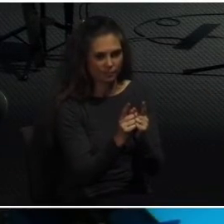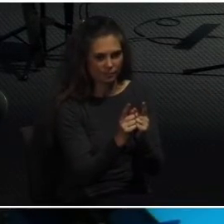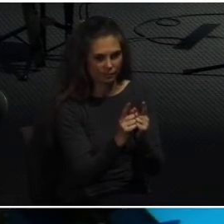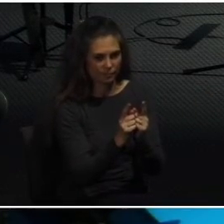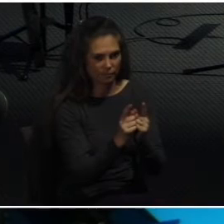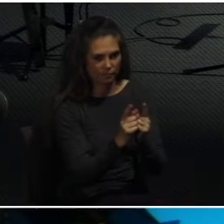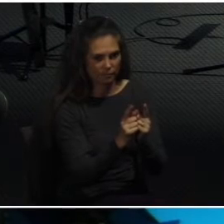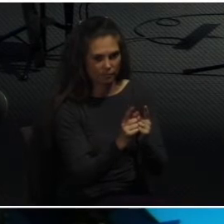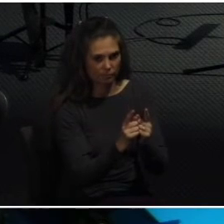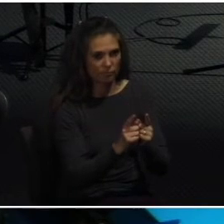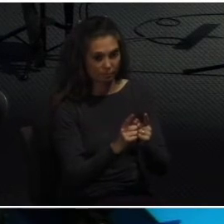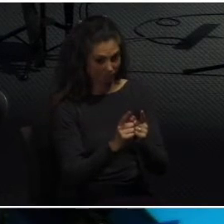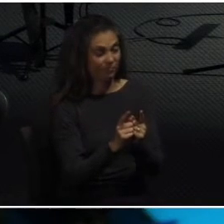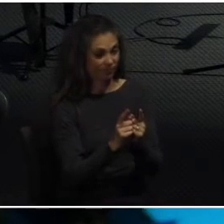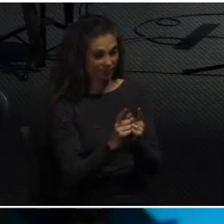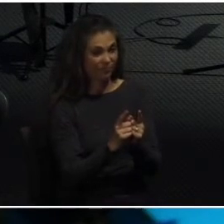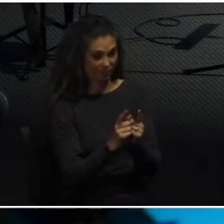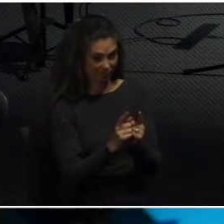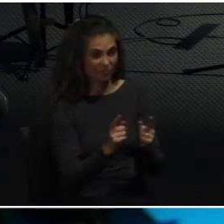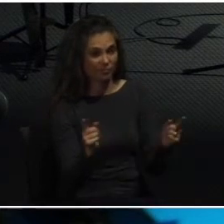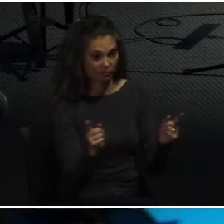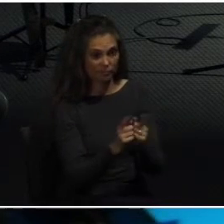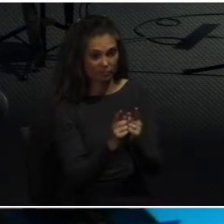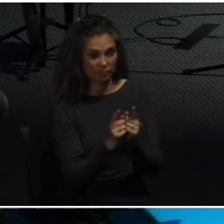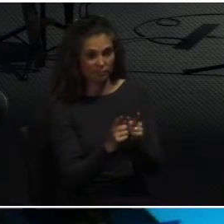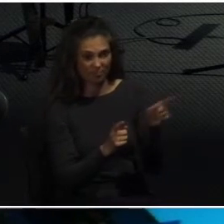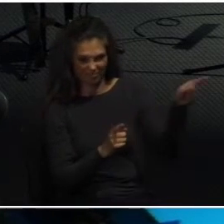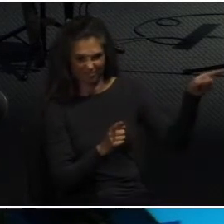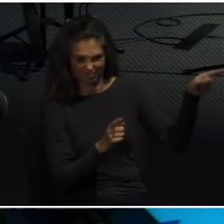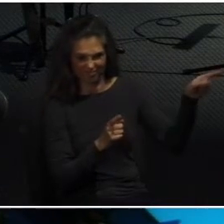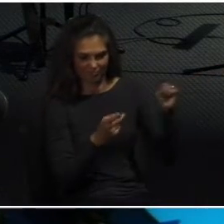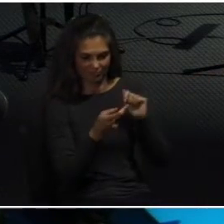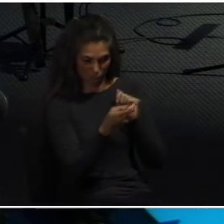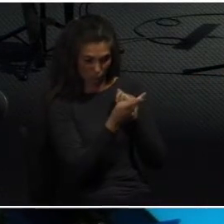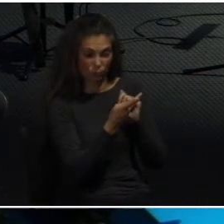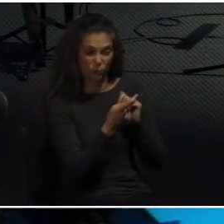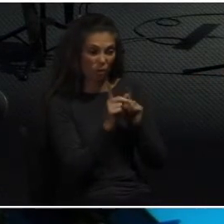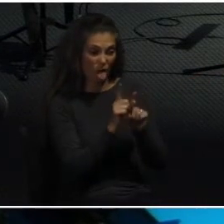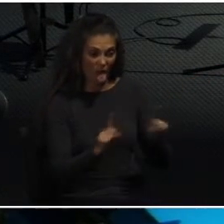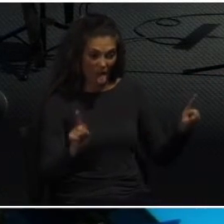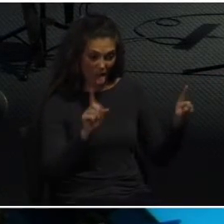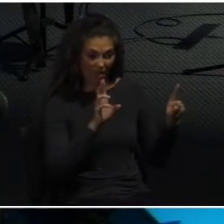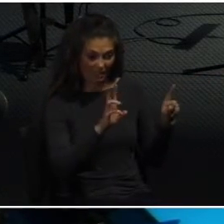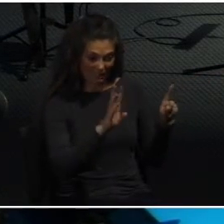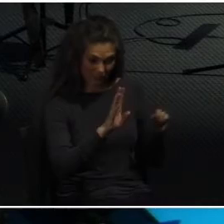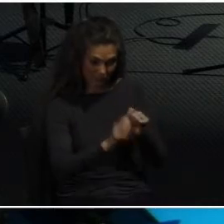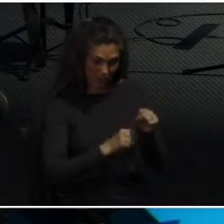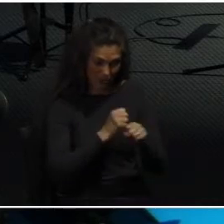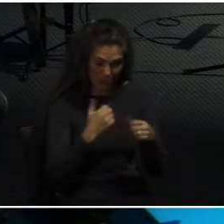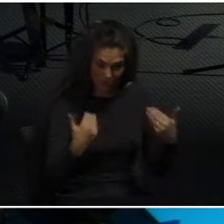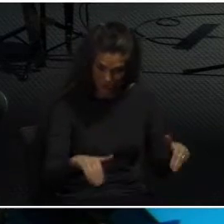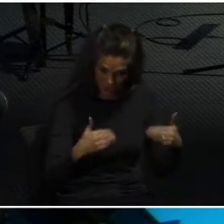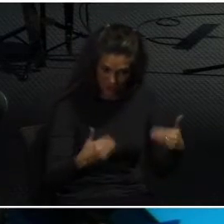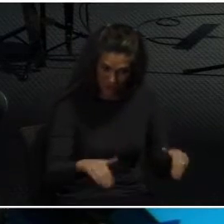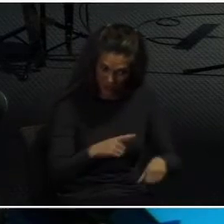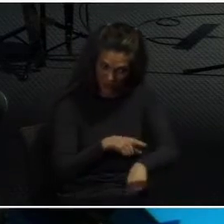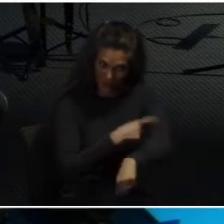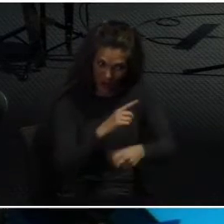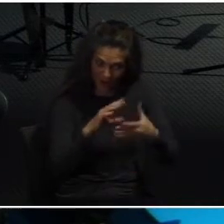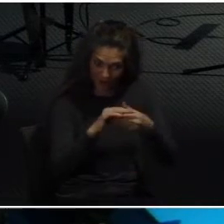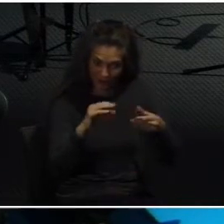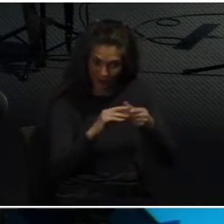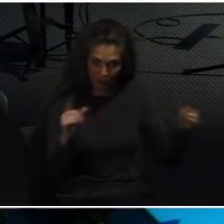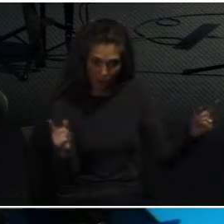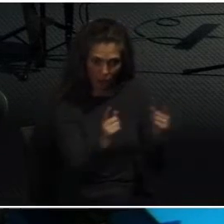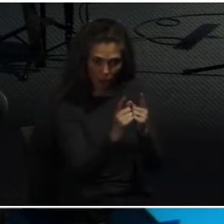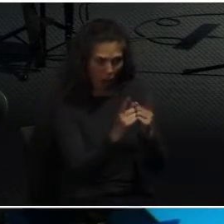So there's a lot of history there and story and everything. So God's blessing on you guys. And as you begin to reconnect in this way, they